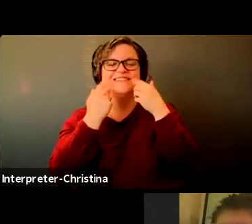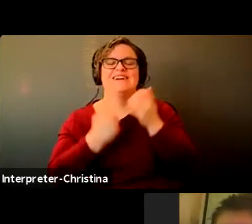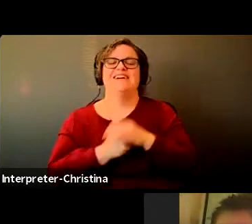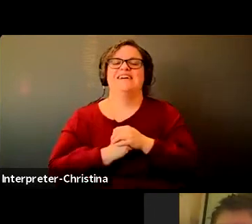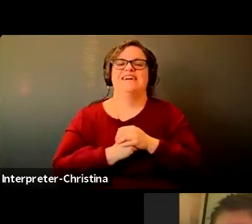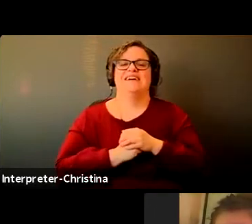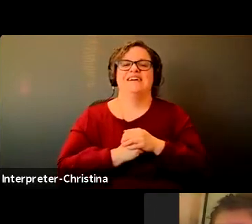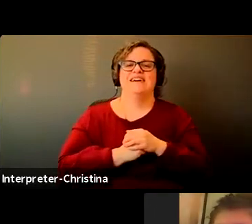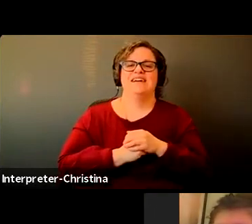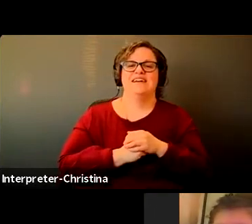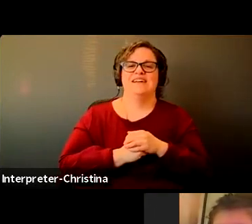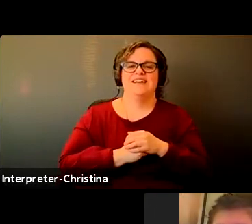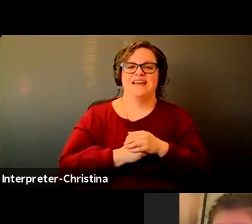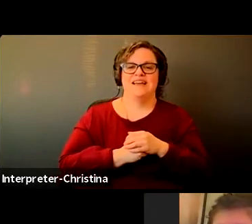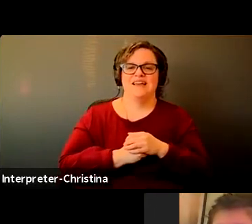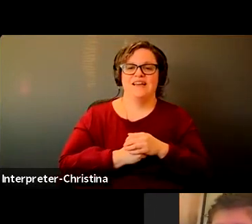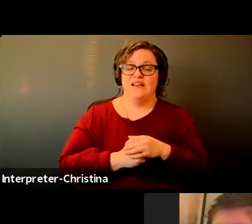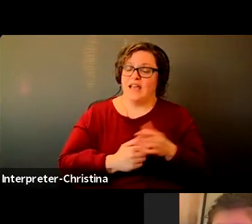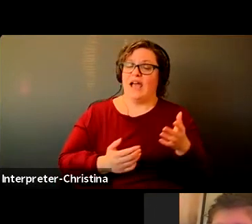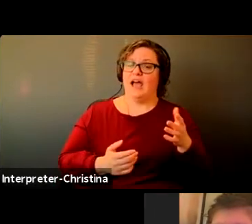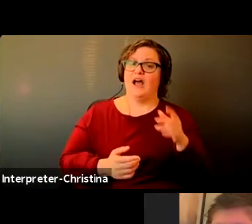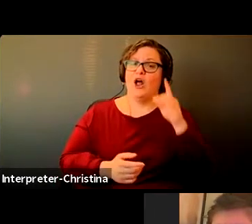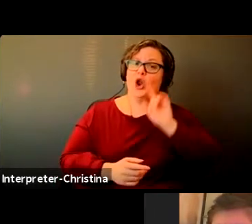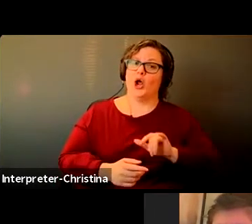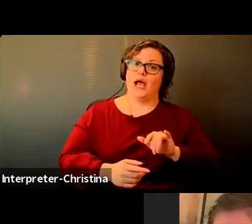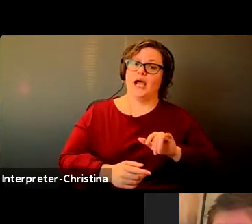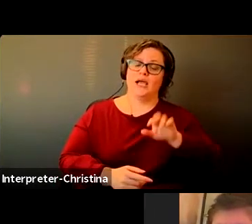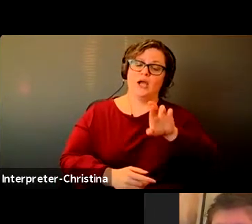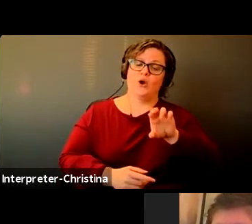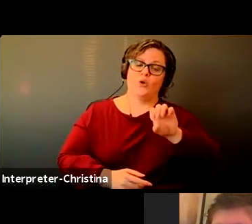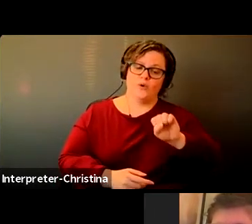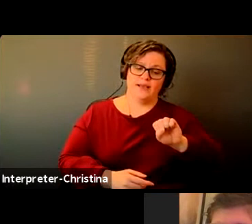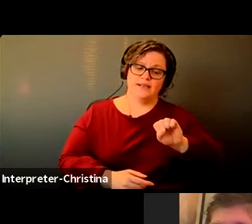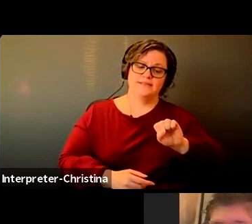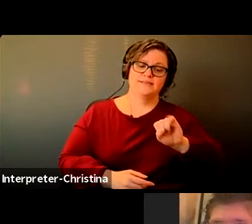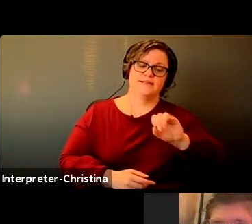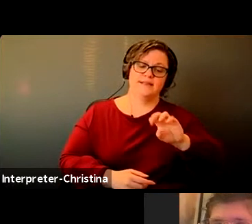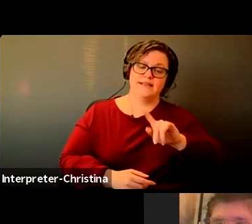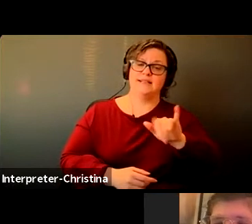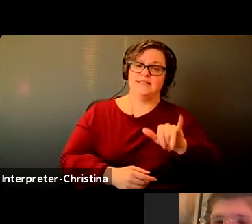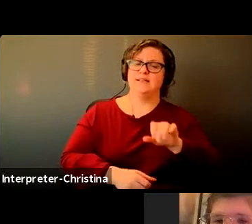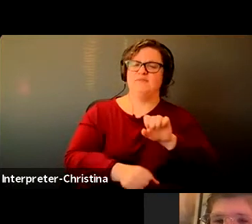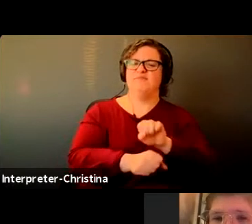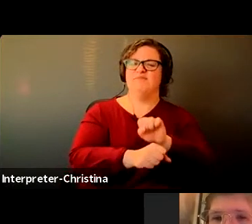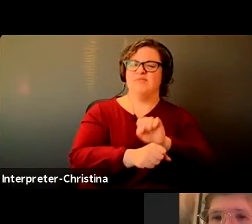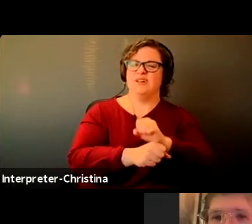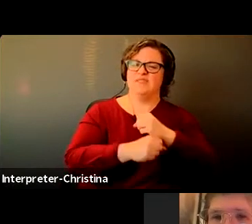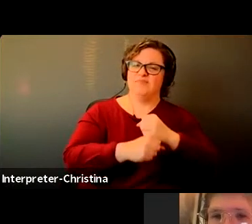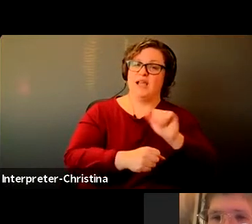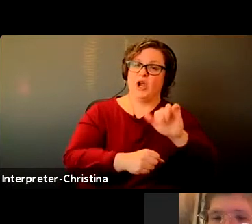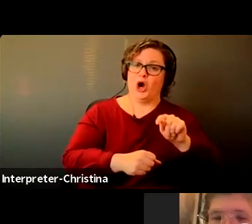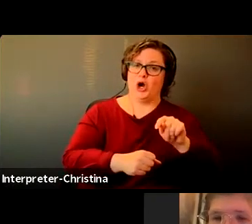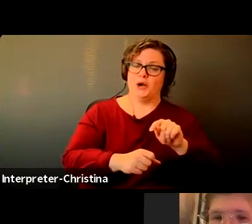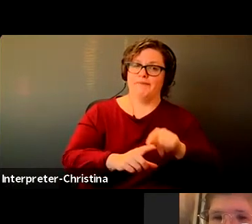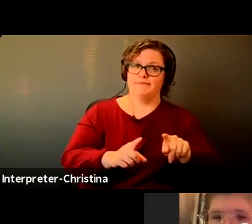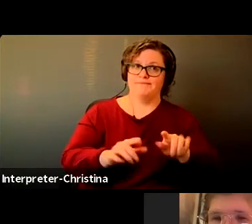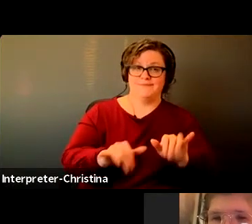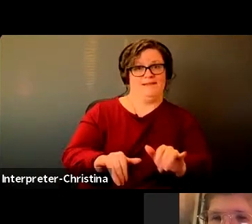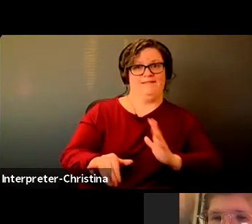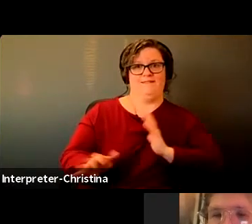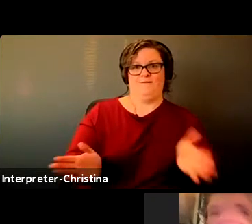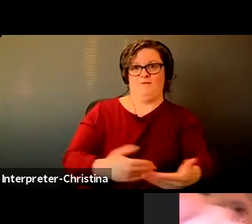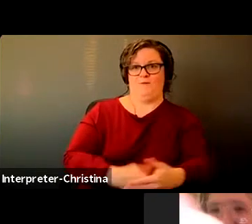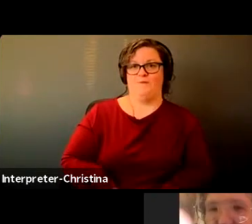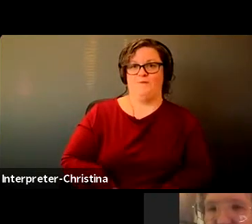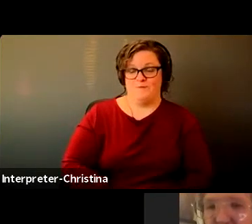it's also like a residency that you're going to do in your living room. Like a residency is usually about like maybe leaving the space